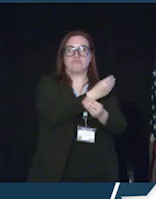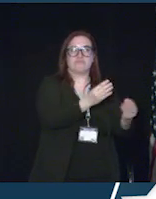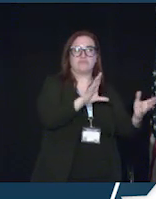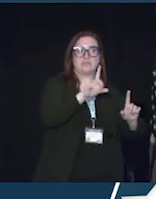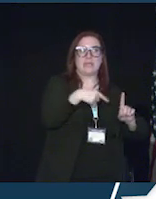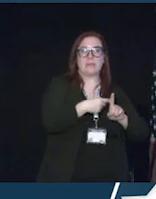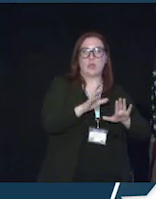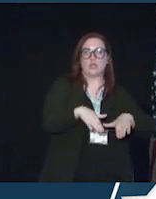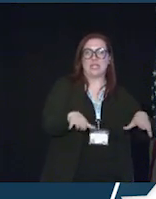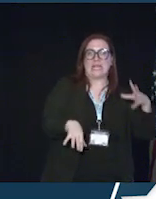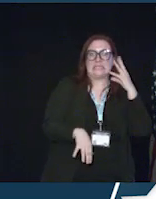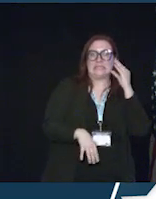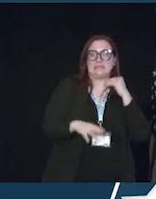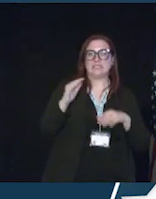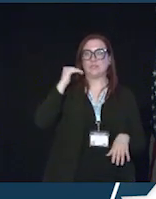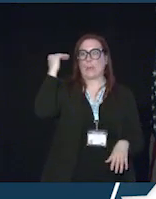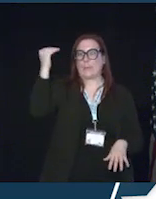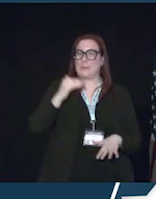and adulthood?